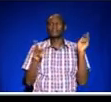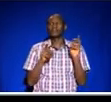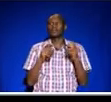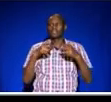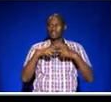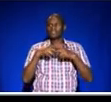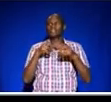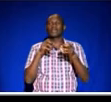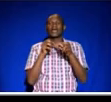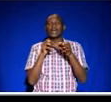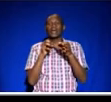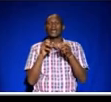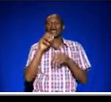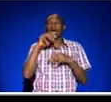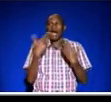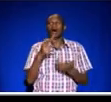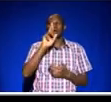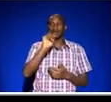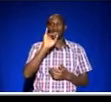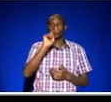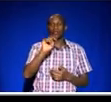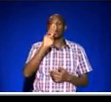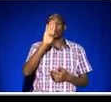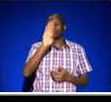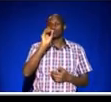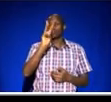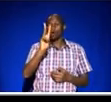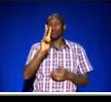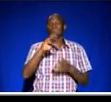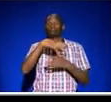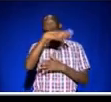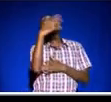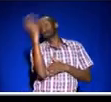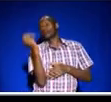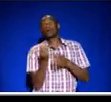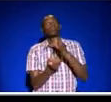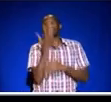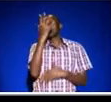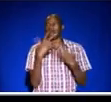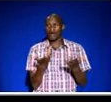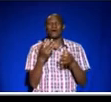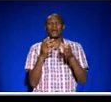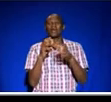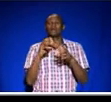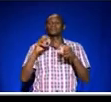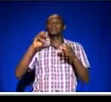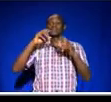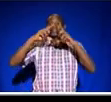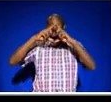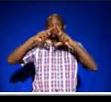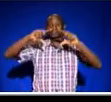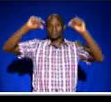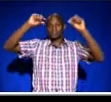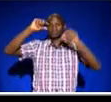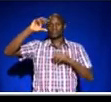phenomena occurs, how the rainbow occurs, formation of the rainbow. It will explain the eclipses. We see